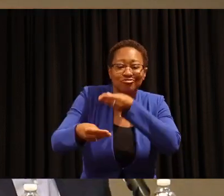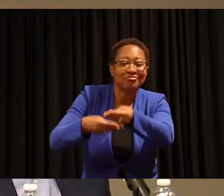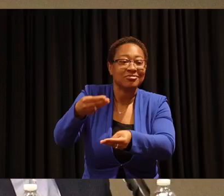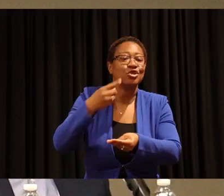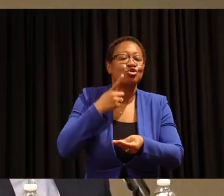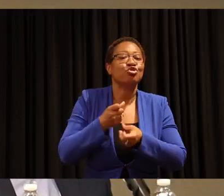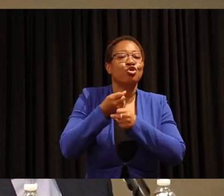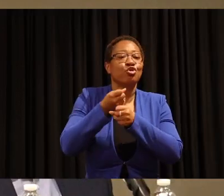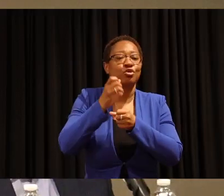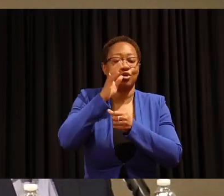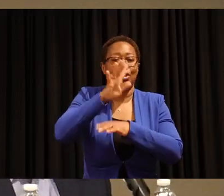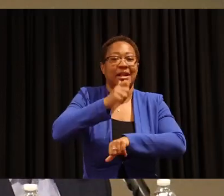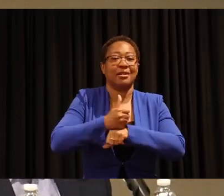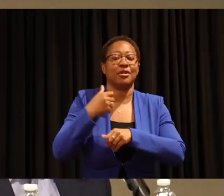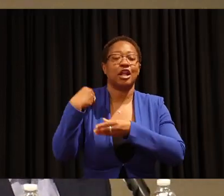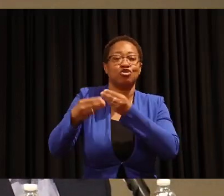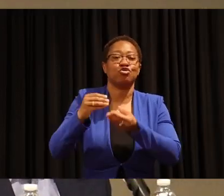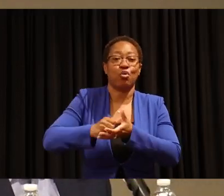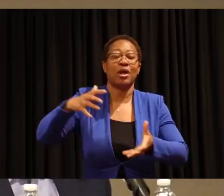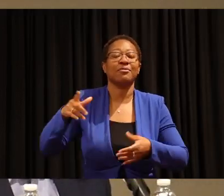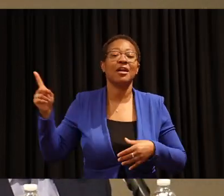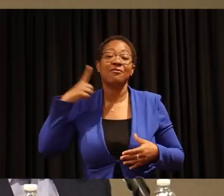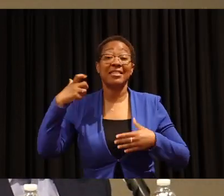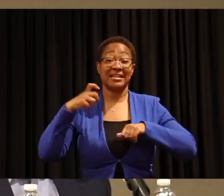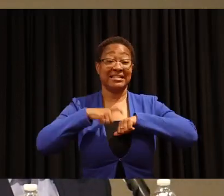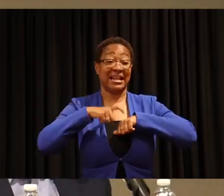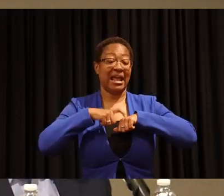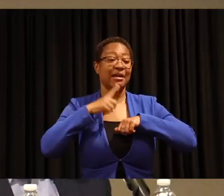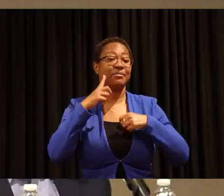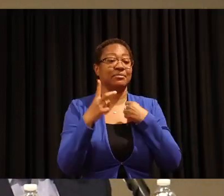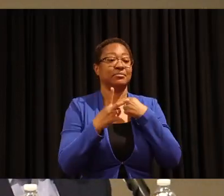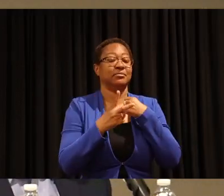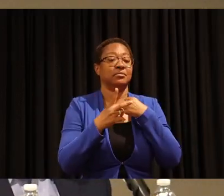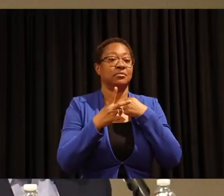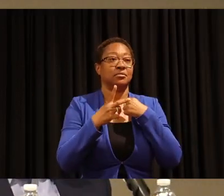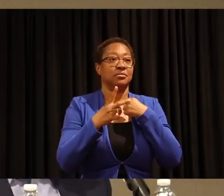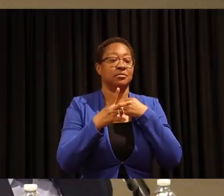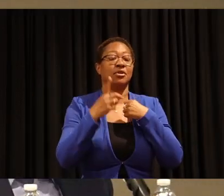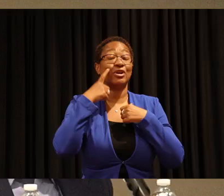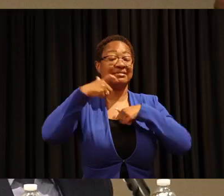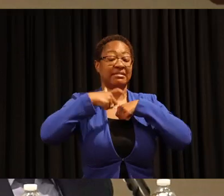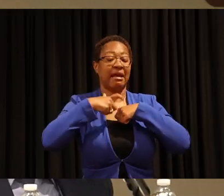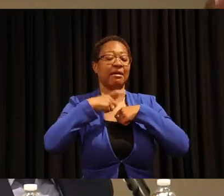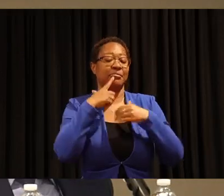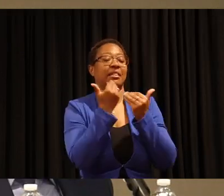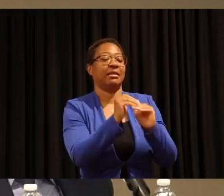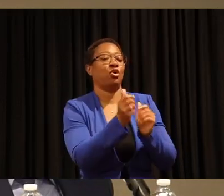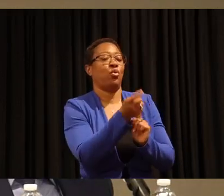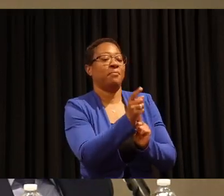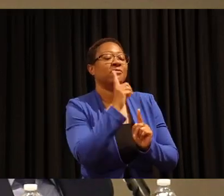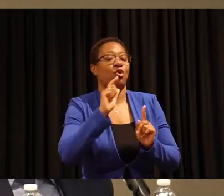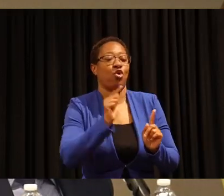Address my panel right quick, because for the sake of time, please keep your answer to about a minute if you can, and that way all of you will be